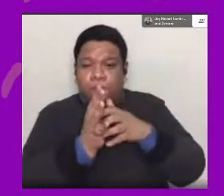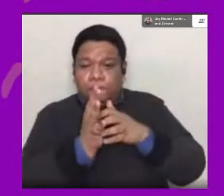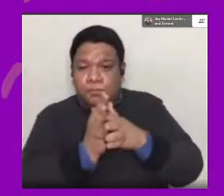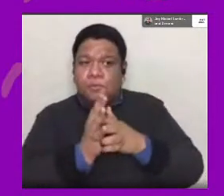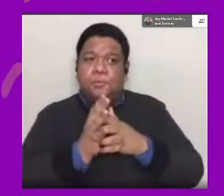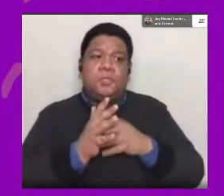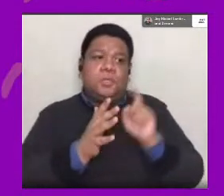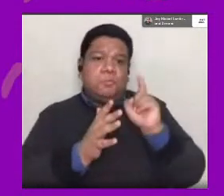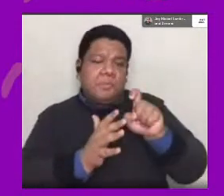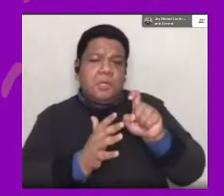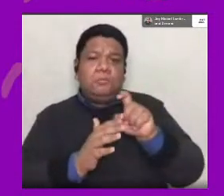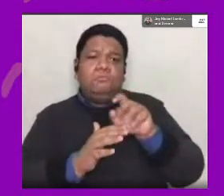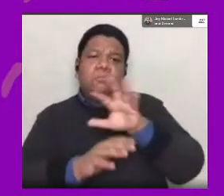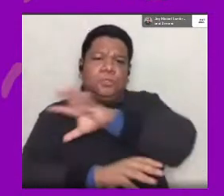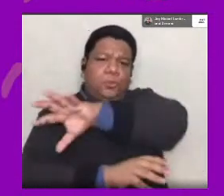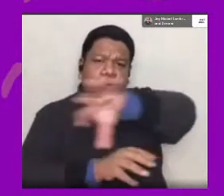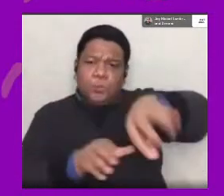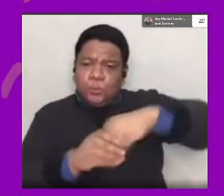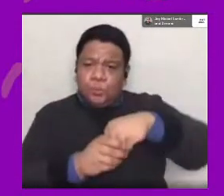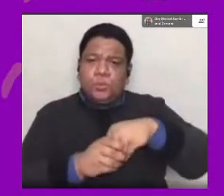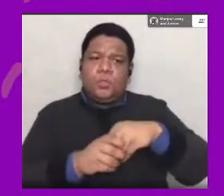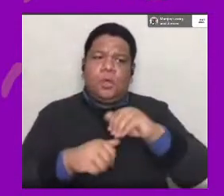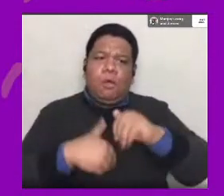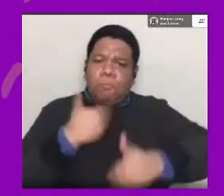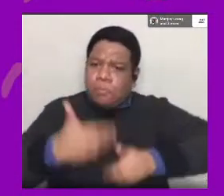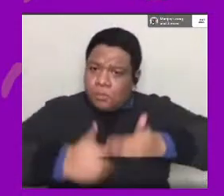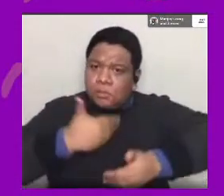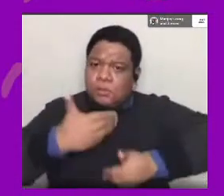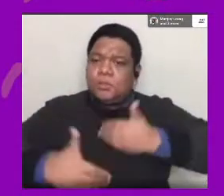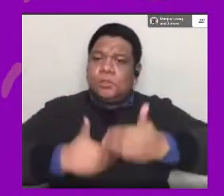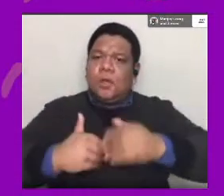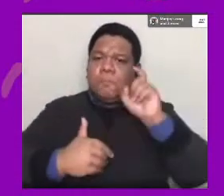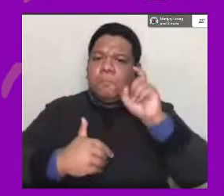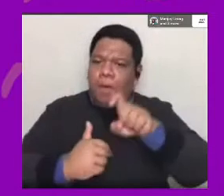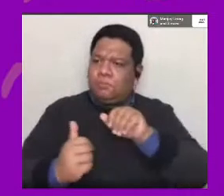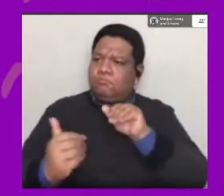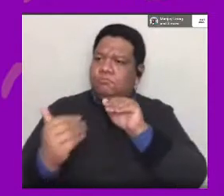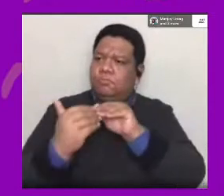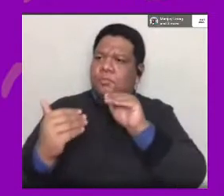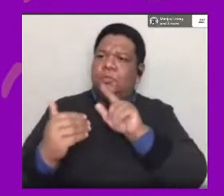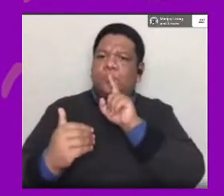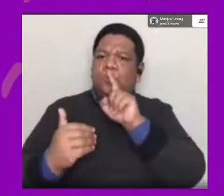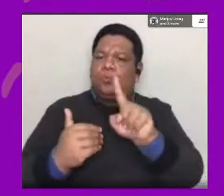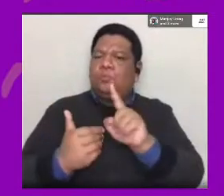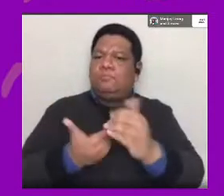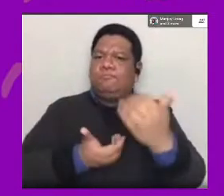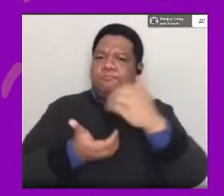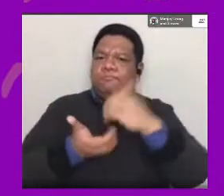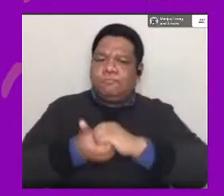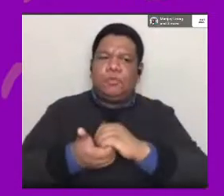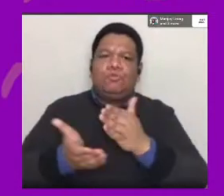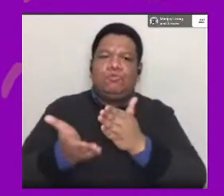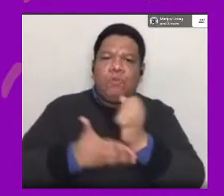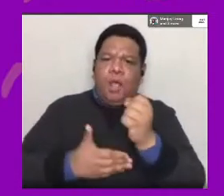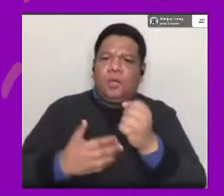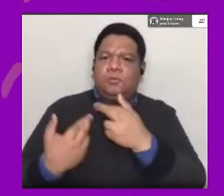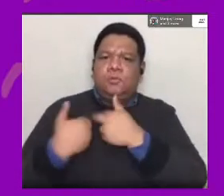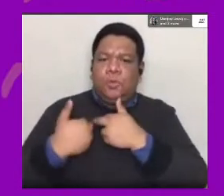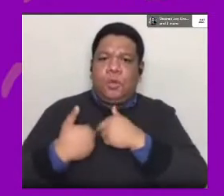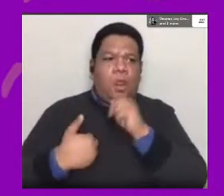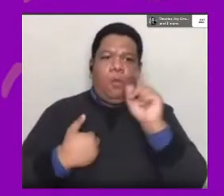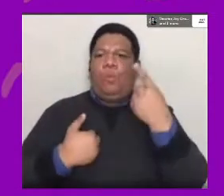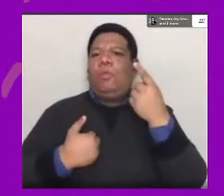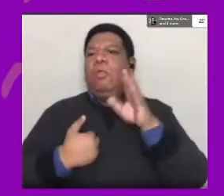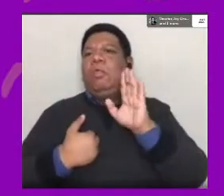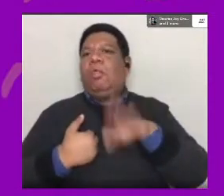be included in such processes and should be treated as stakeholders, rights holders, and not mere